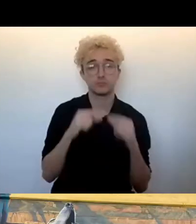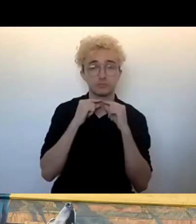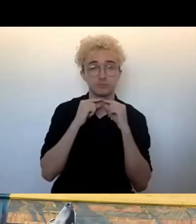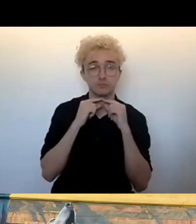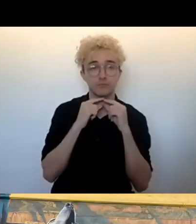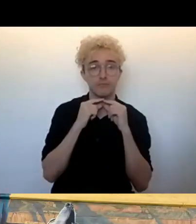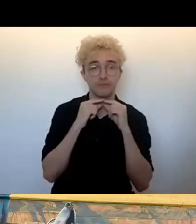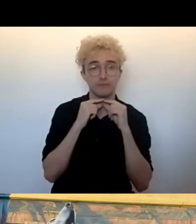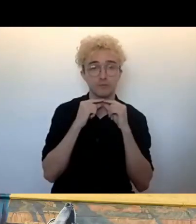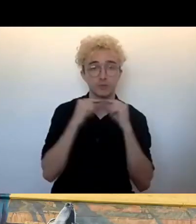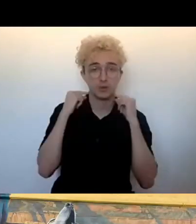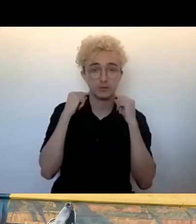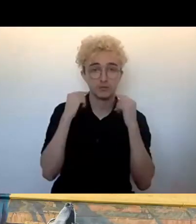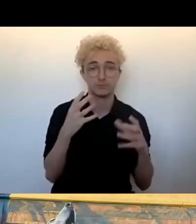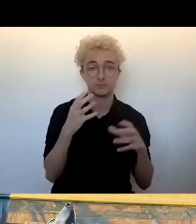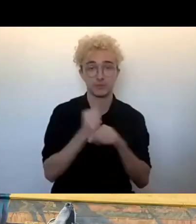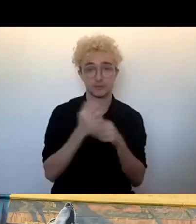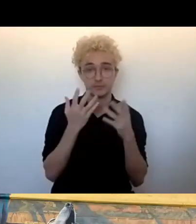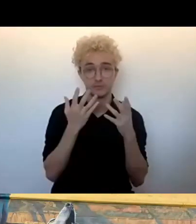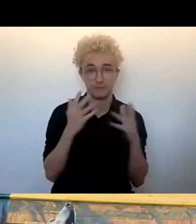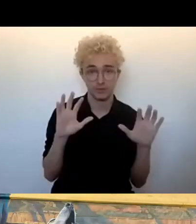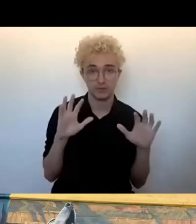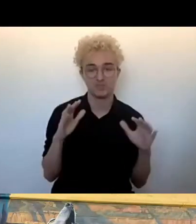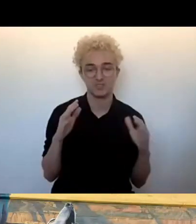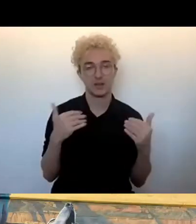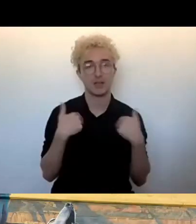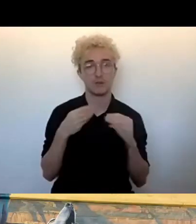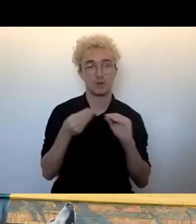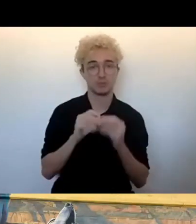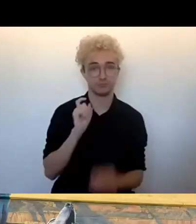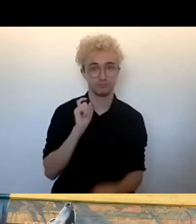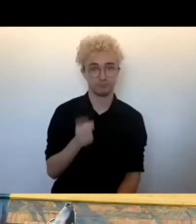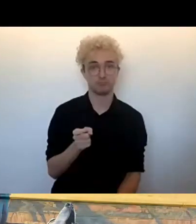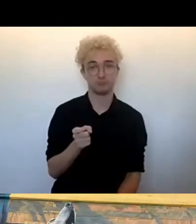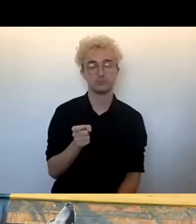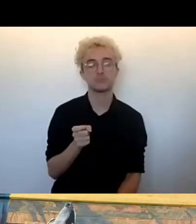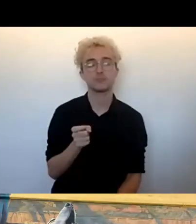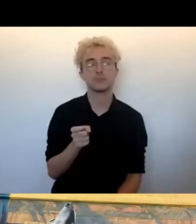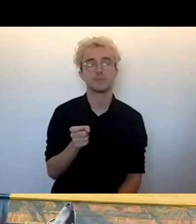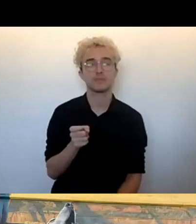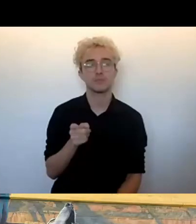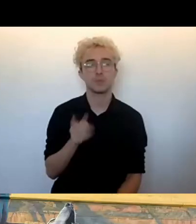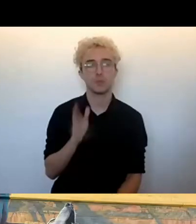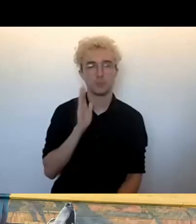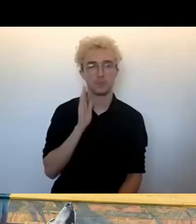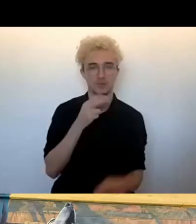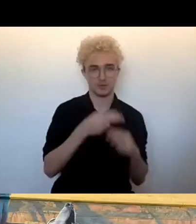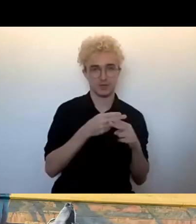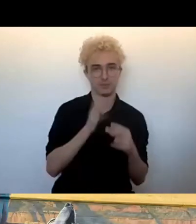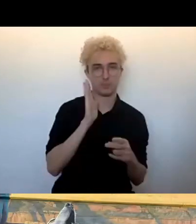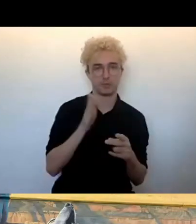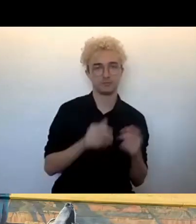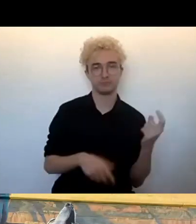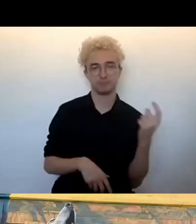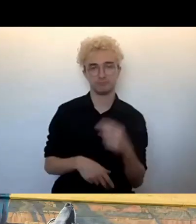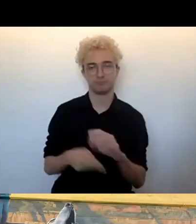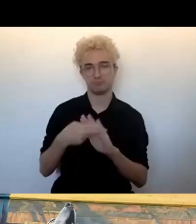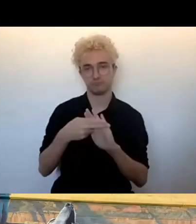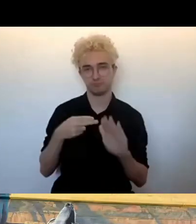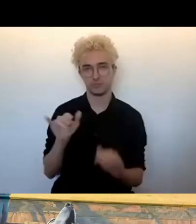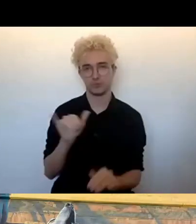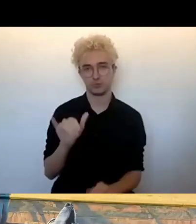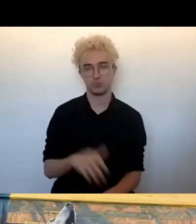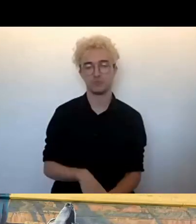given a stud book number in the wild at the end of your count, then they'll be assigned a name from the